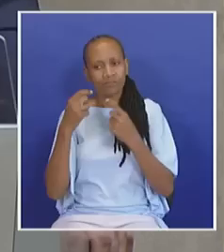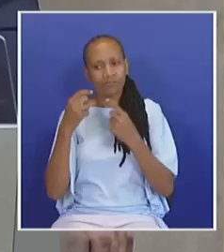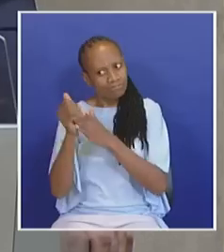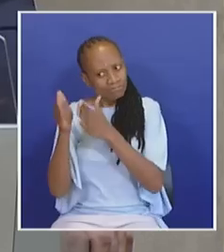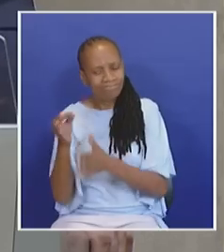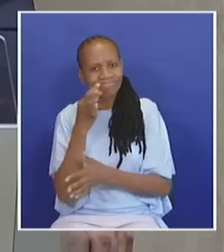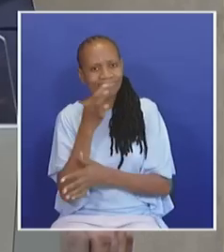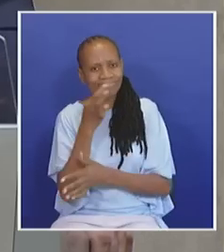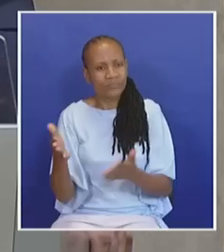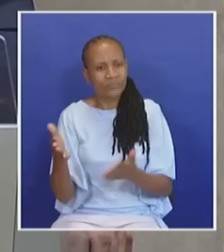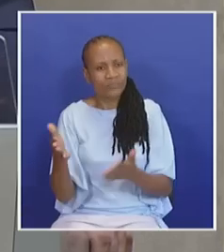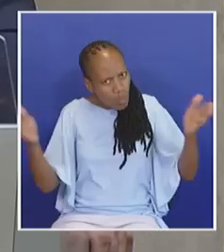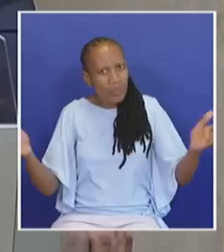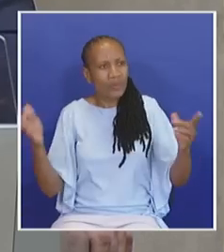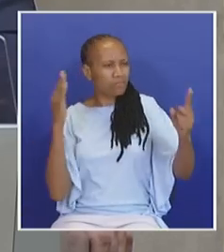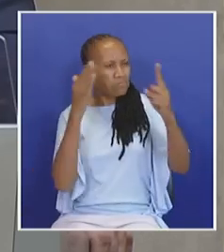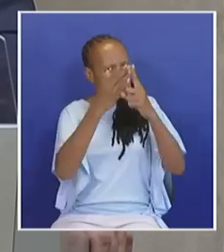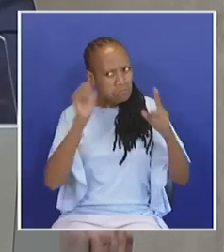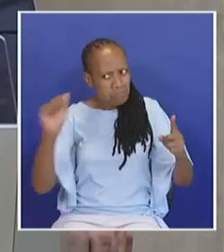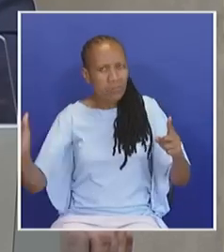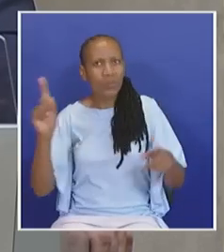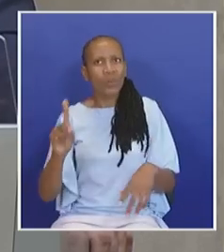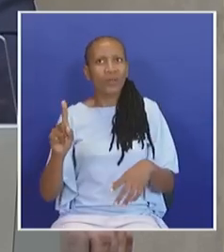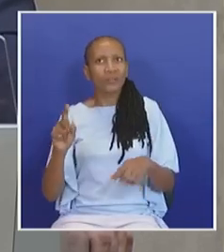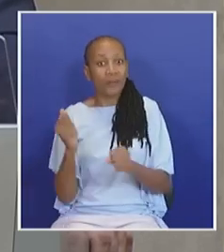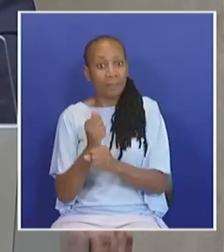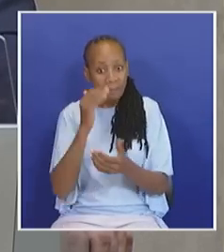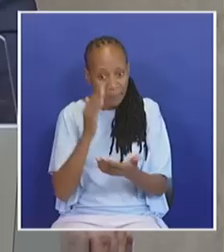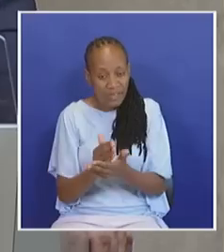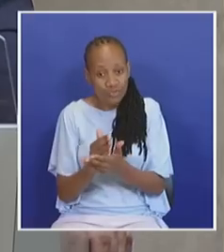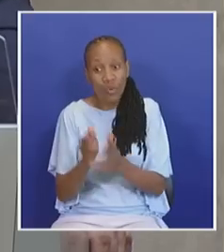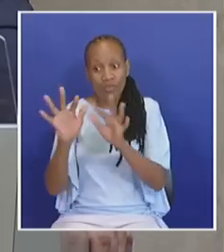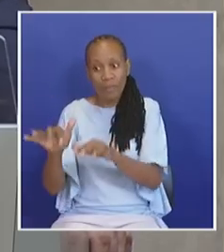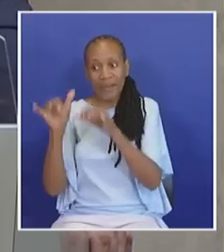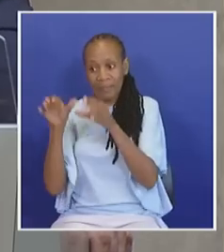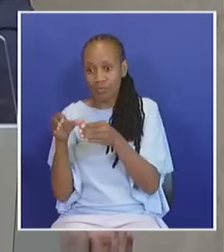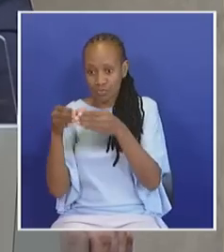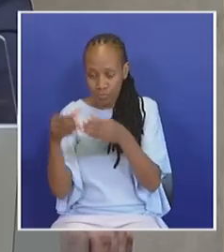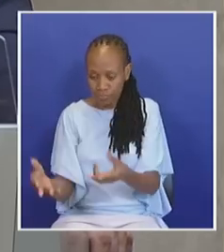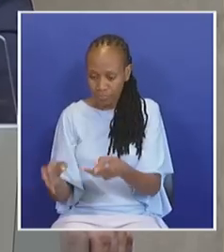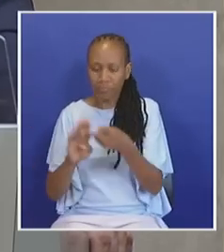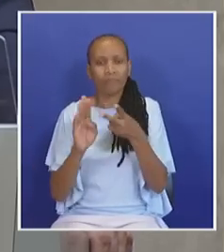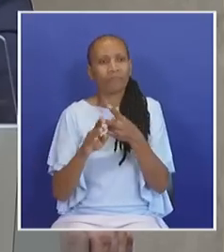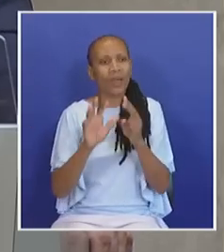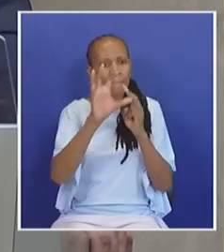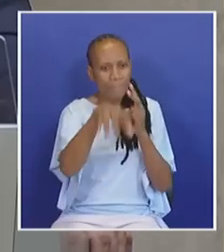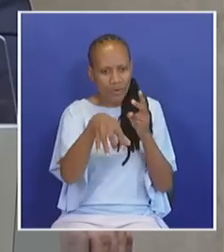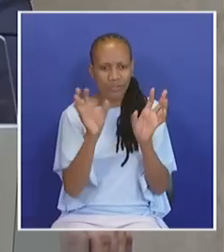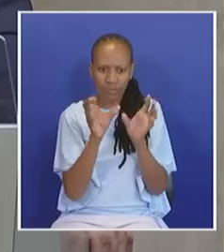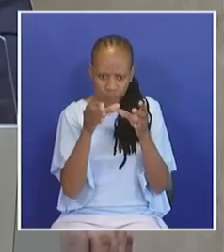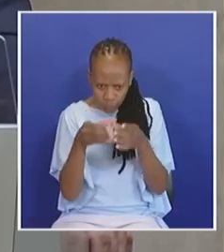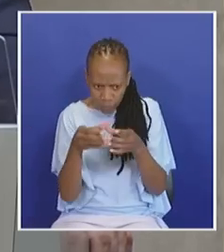openly that his objective is to ensure that our parliamentary caucus, our legislature caucuses, and